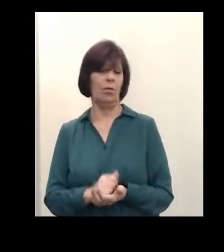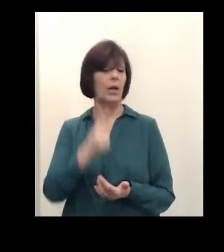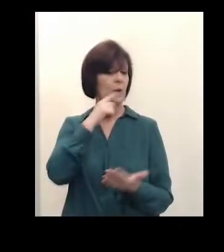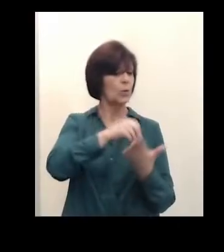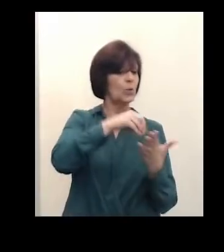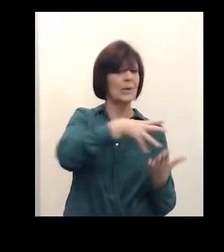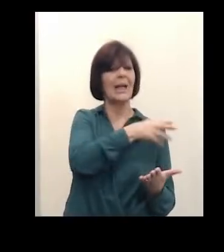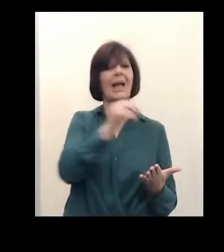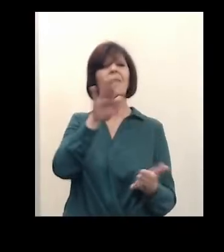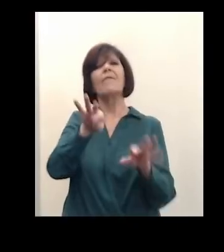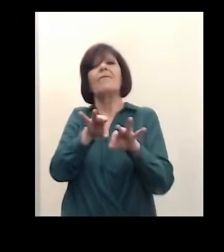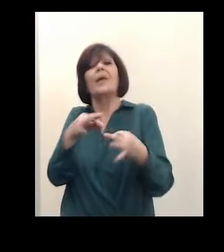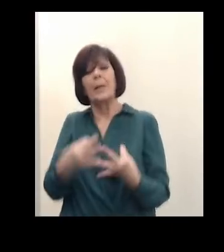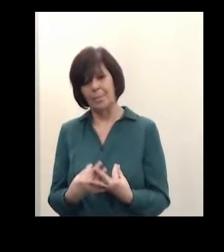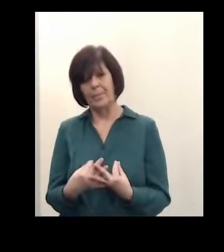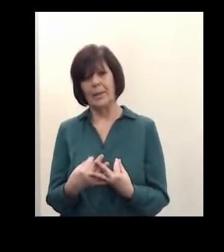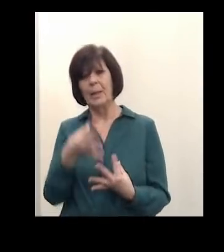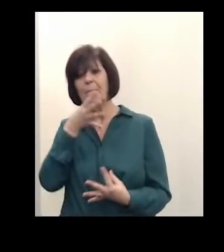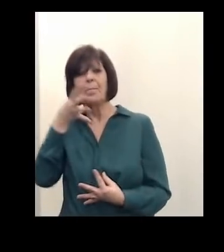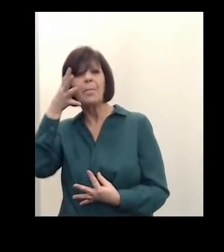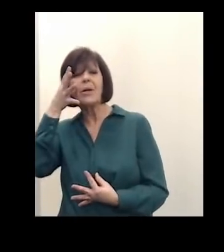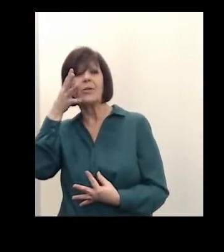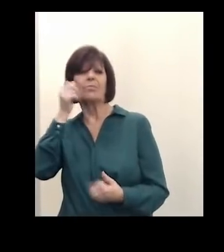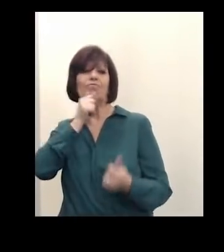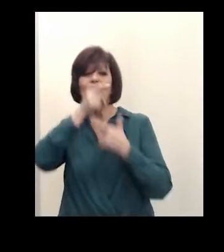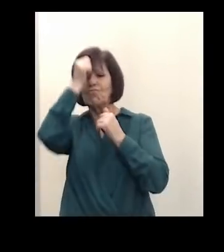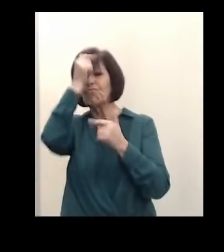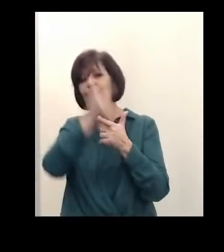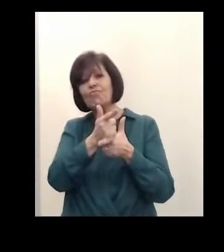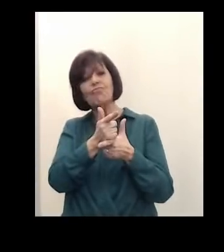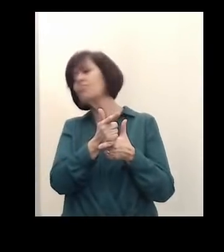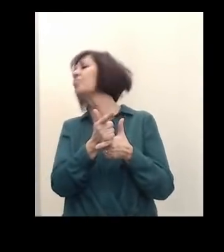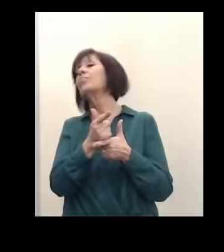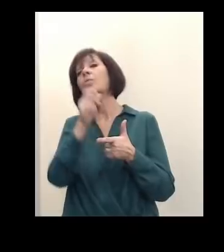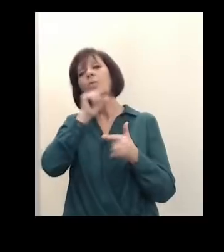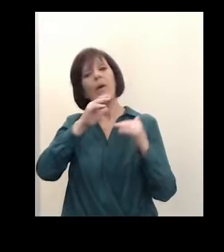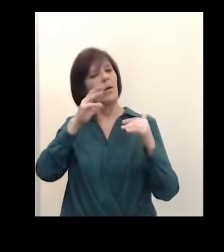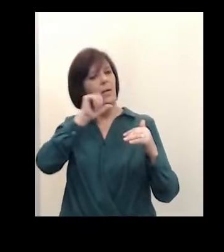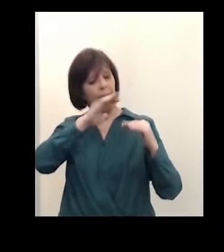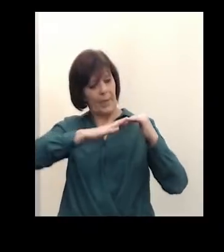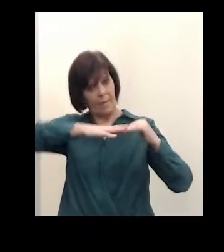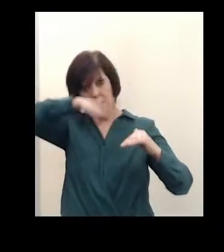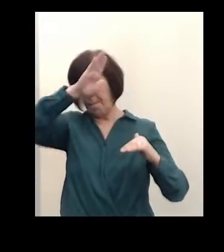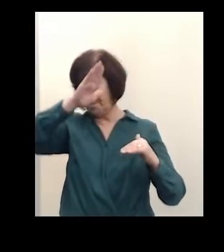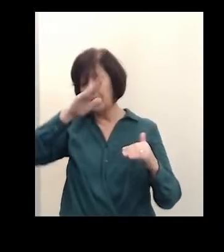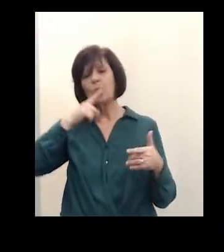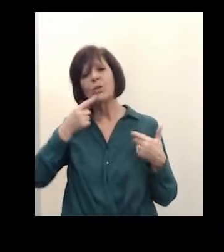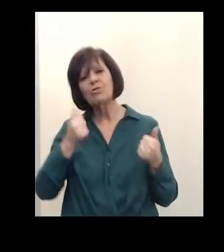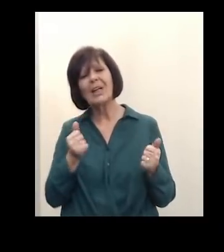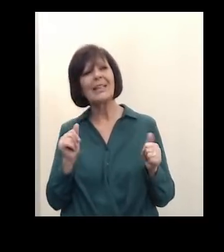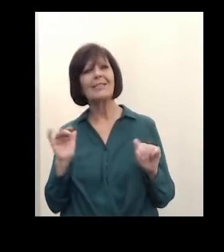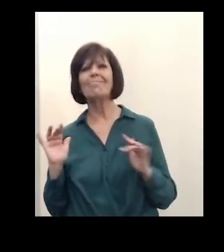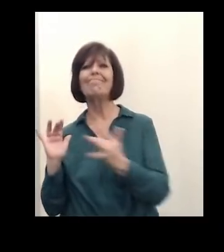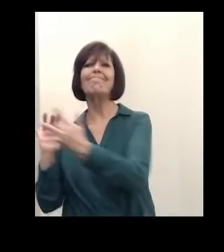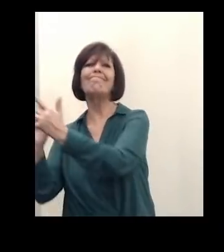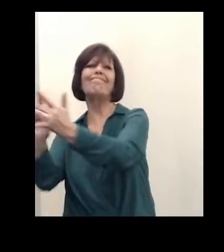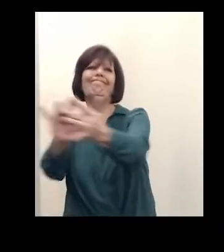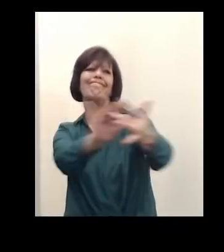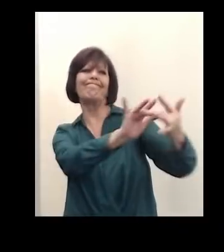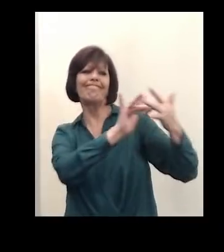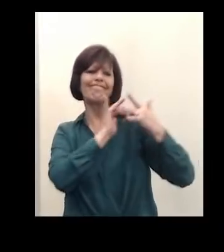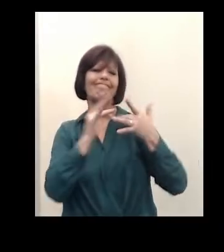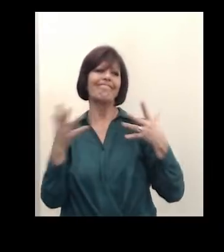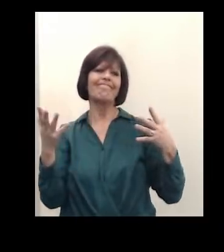to their families, to parents and siblings who are 5 and up. So we're really trying to get out in the community. And again, our community health